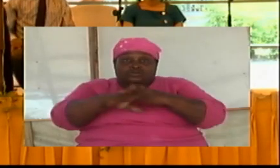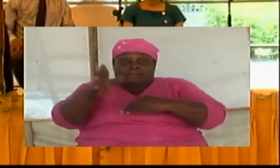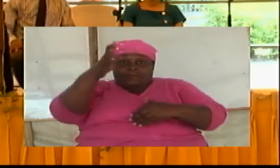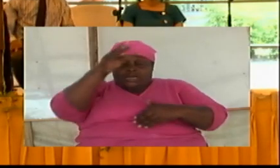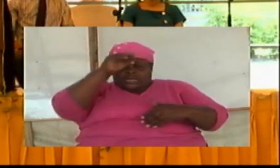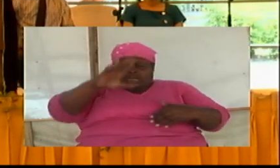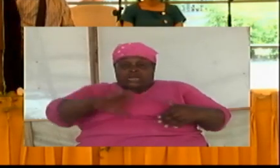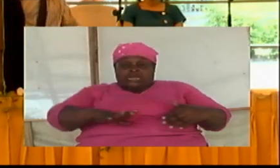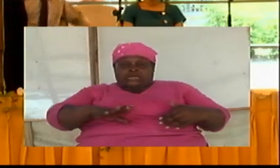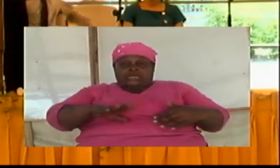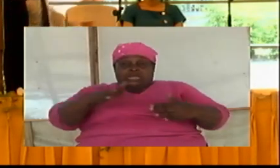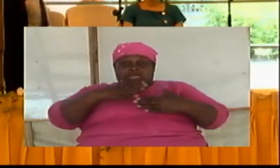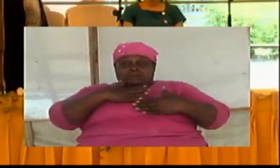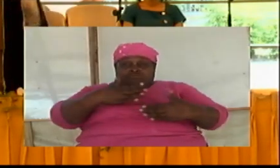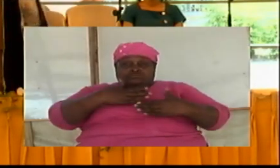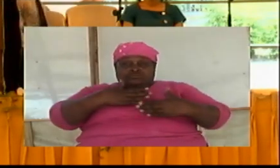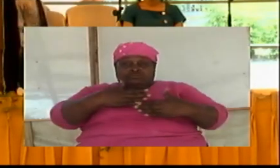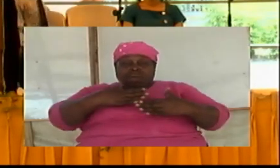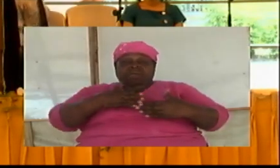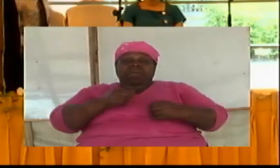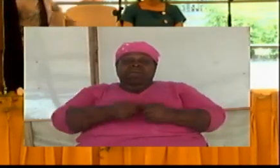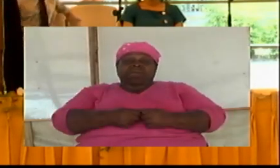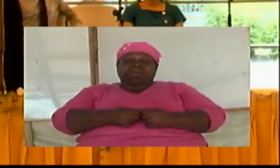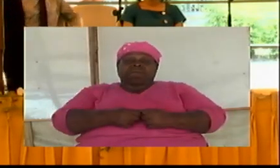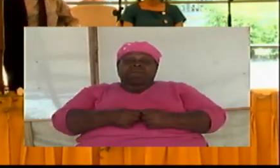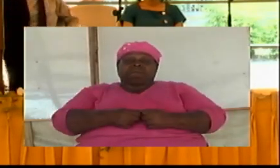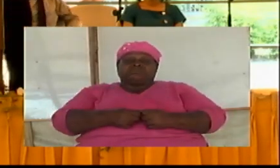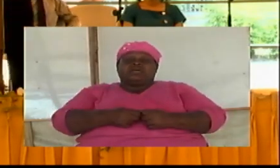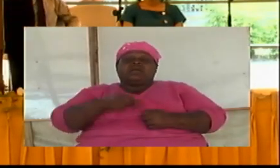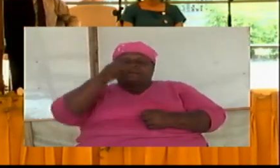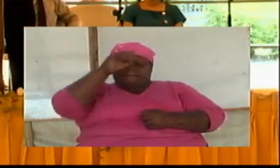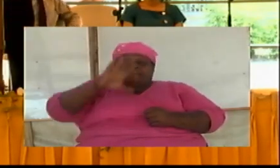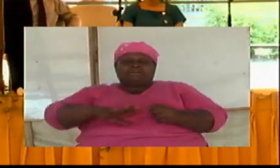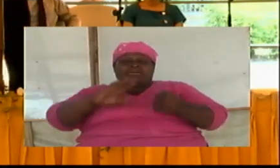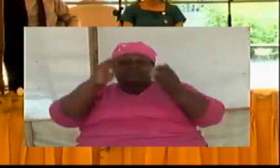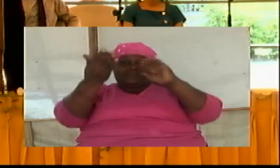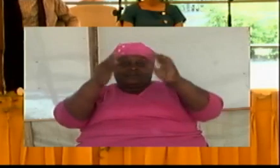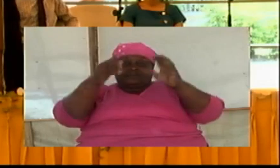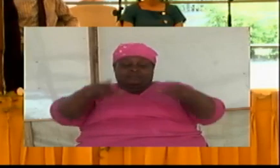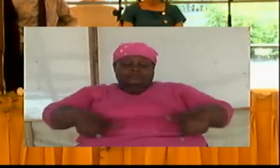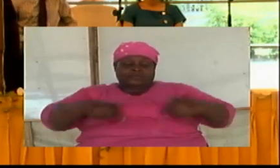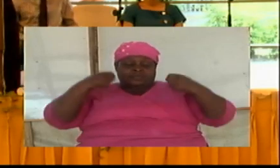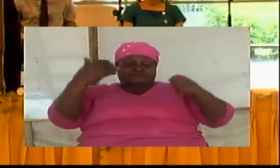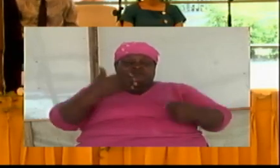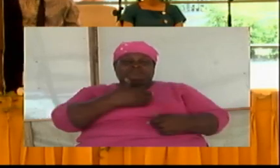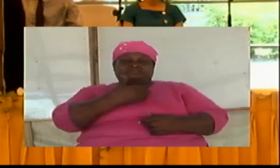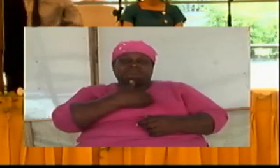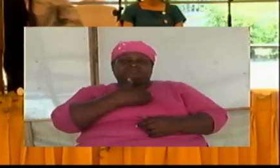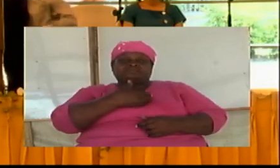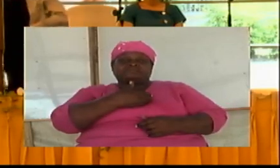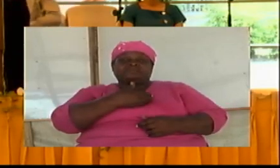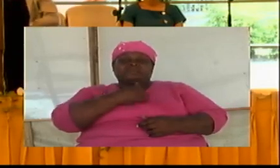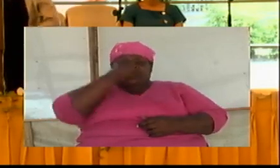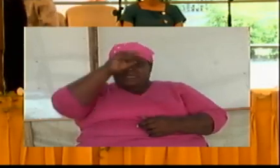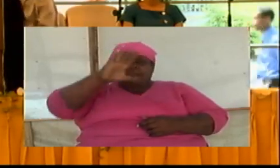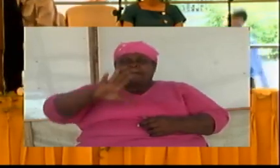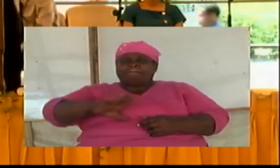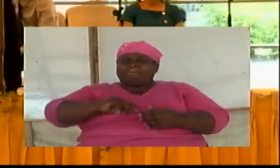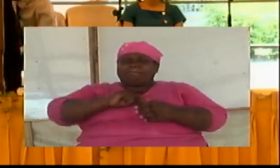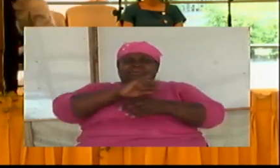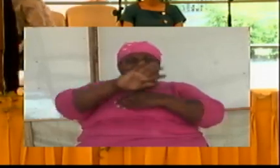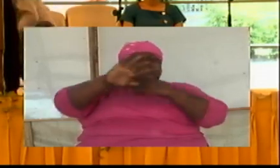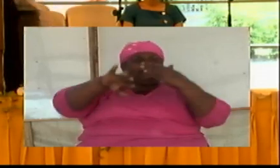a living soul. Now, what we see happening in the world is that men are all over the place